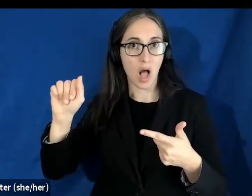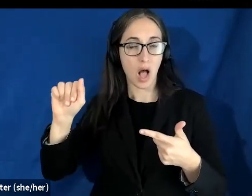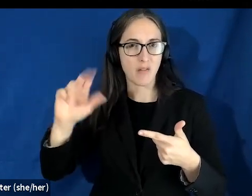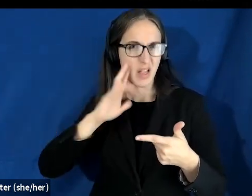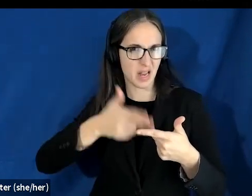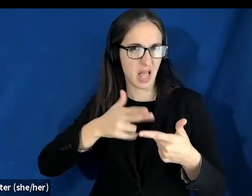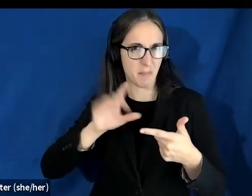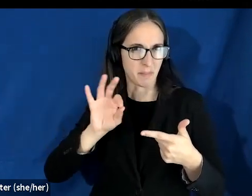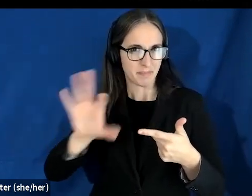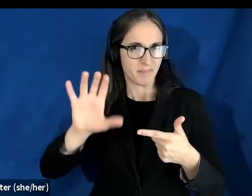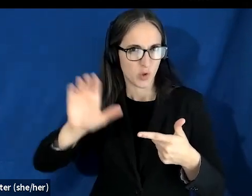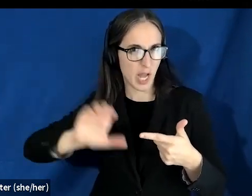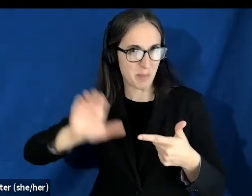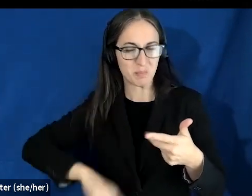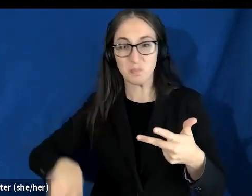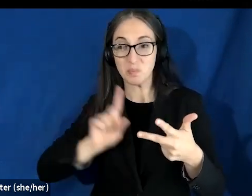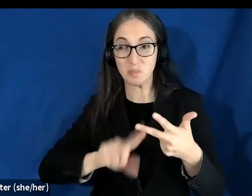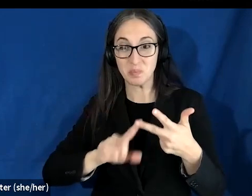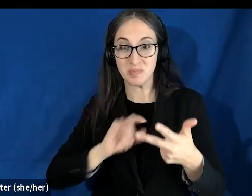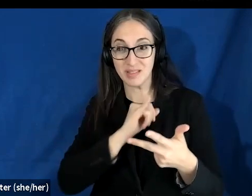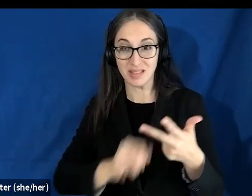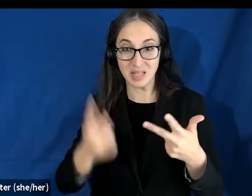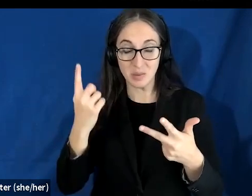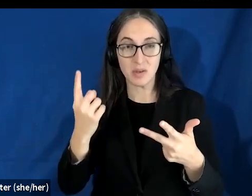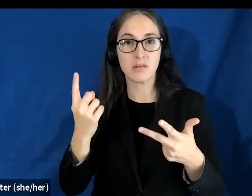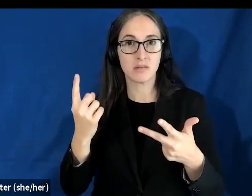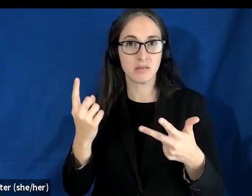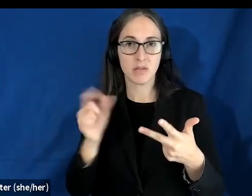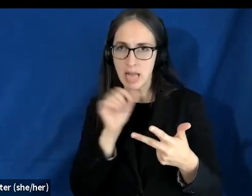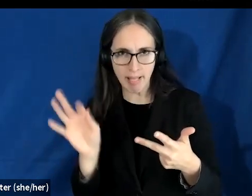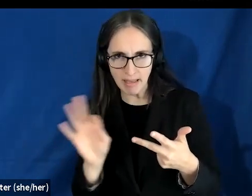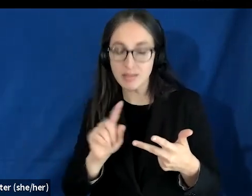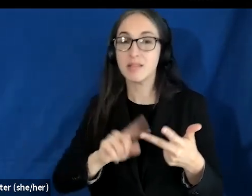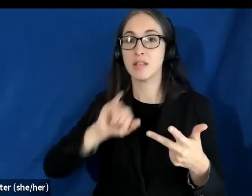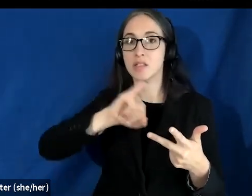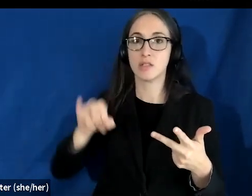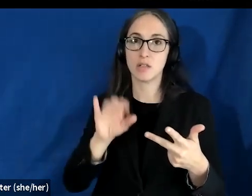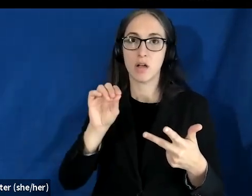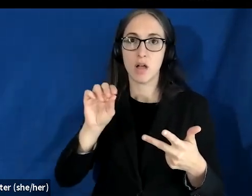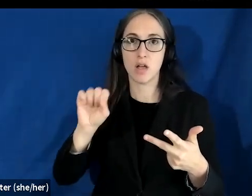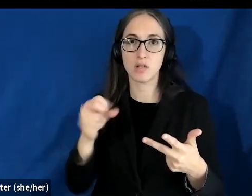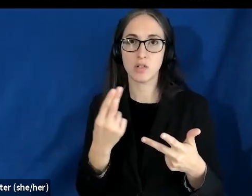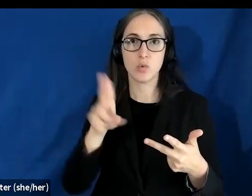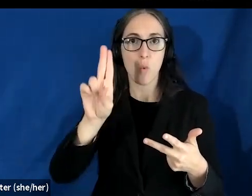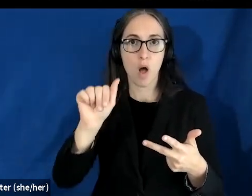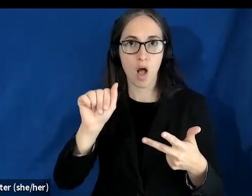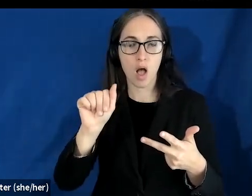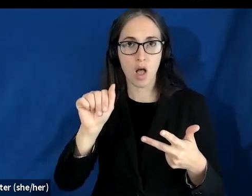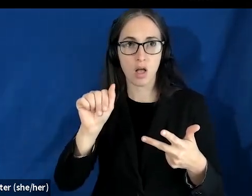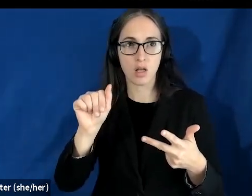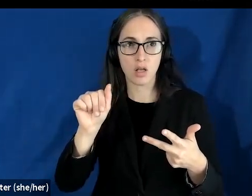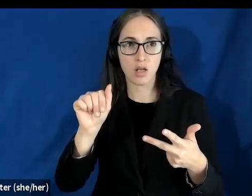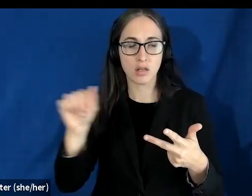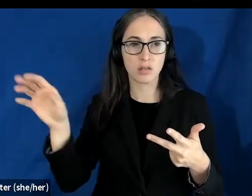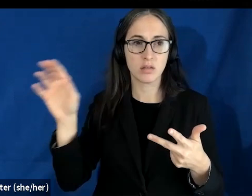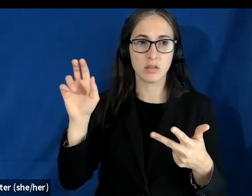Chieko Asakawa. And the last one, certainly not the least, is Joshua, Joshua,